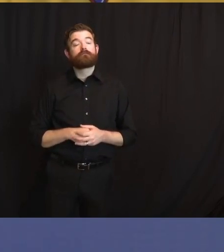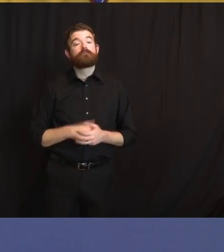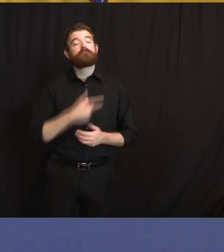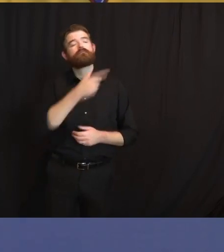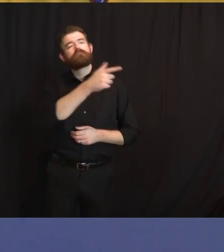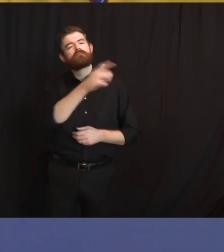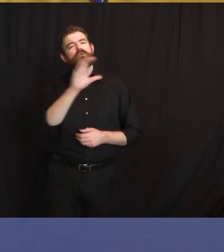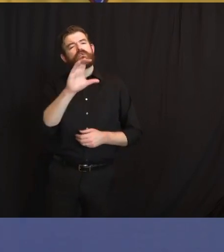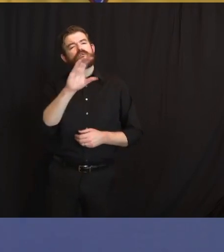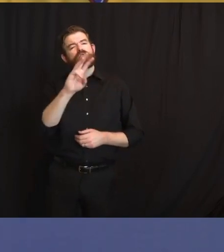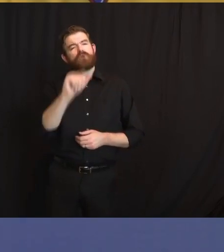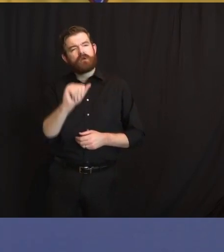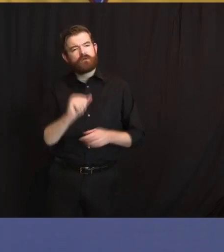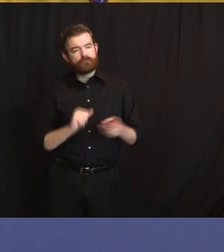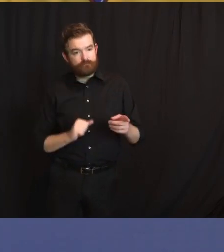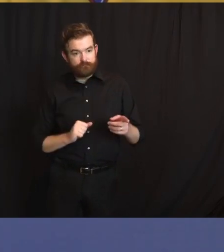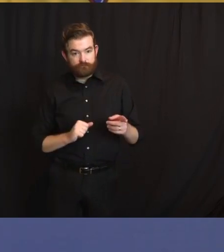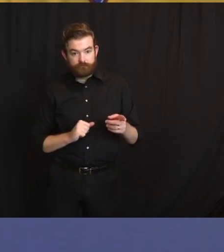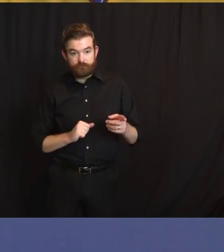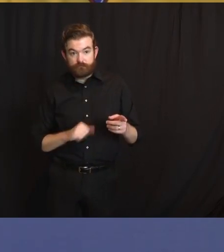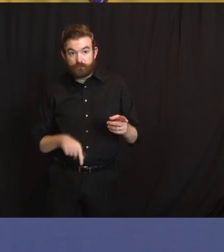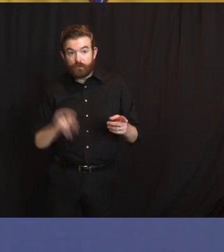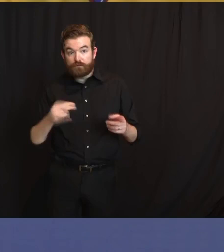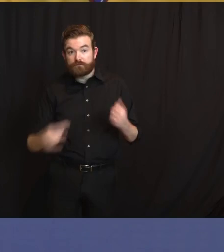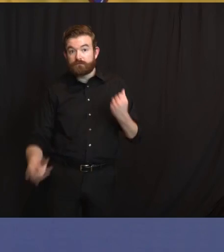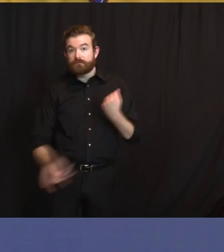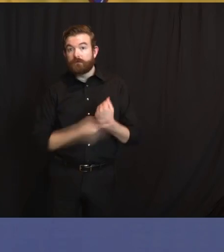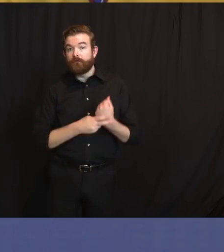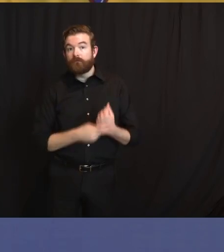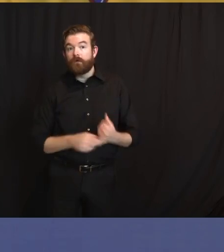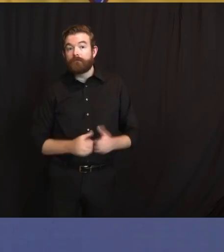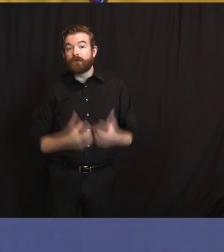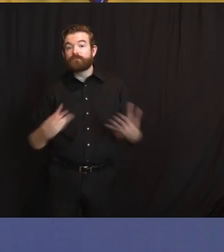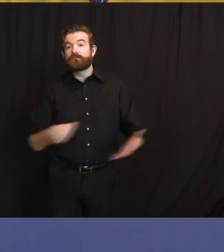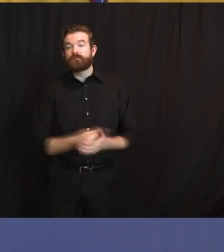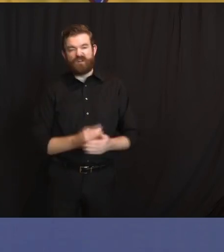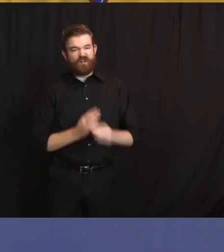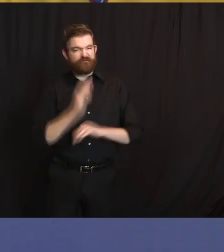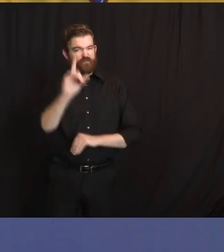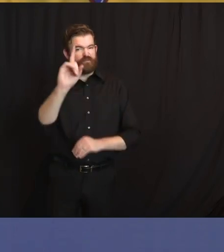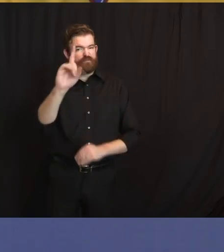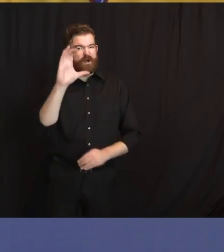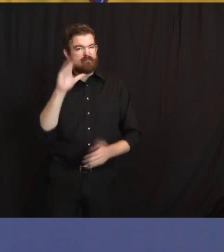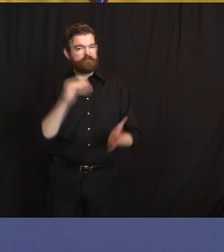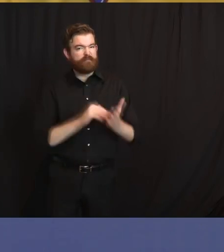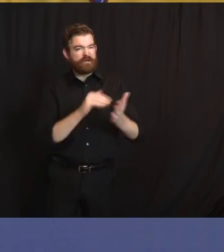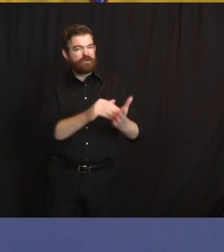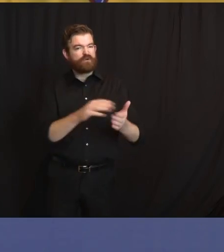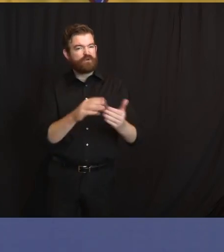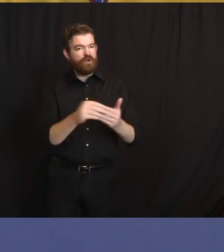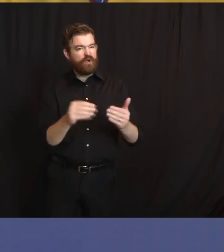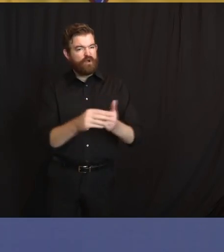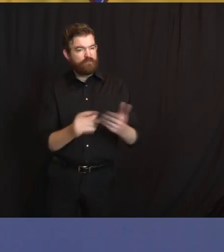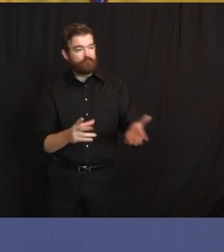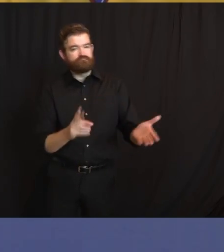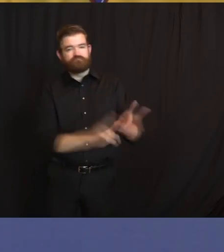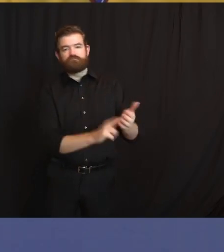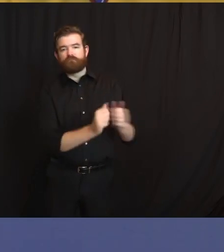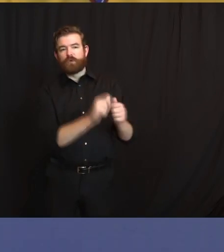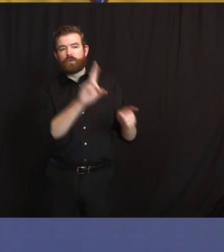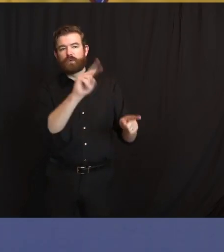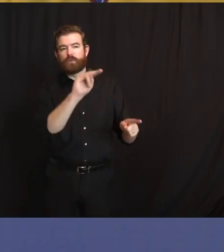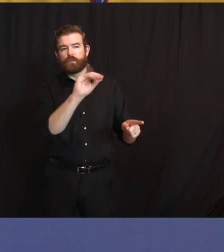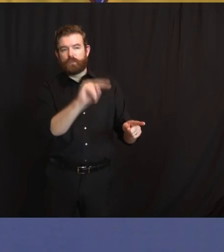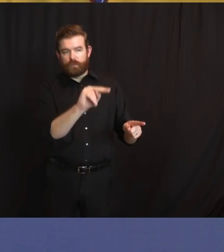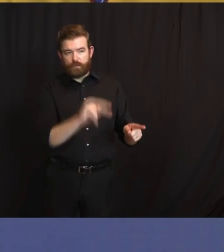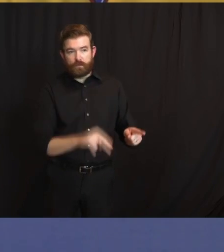million, and that's meaningful, and we need every penny of that. Beyond that, any color? Yeah, I think I